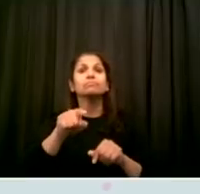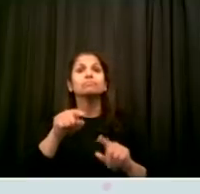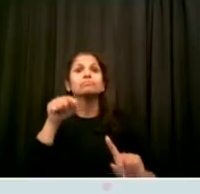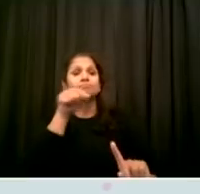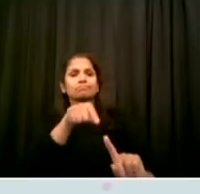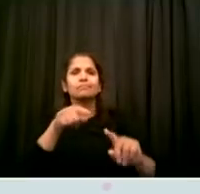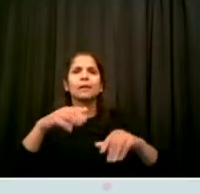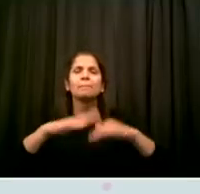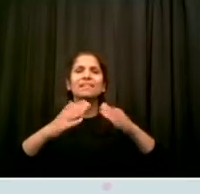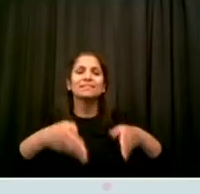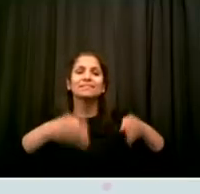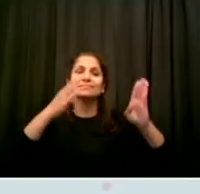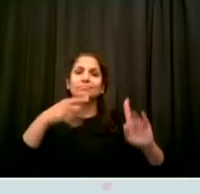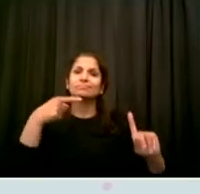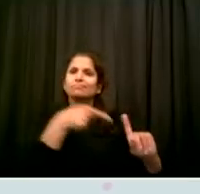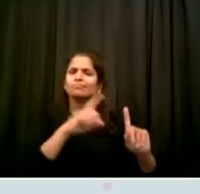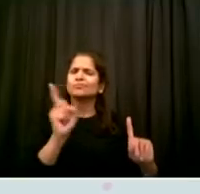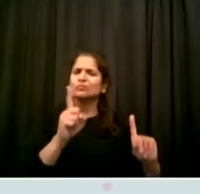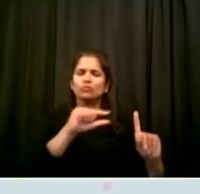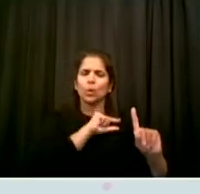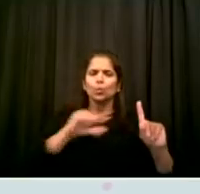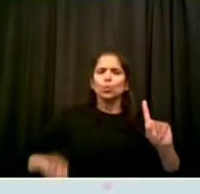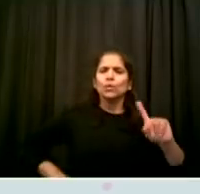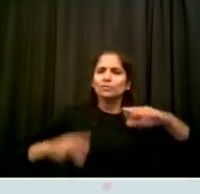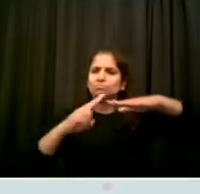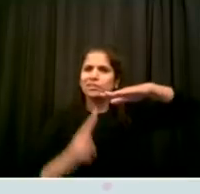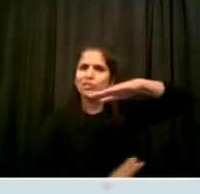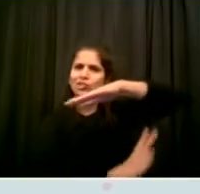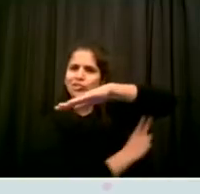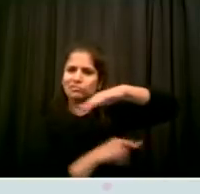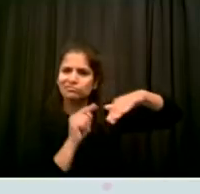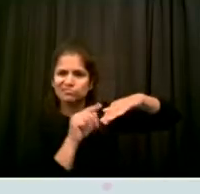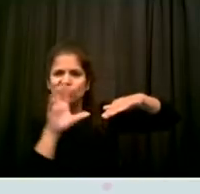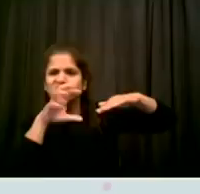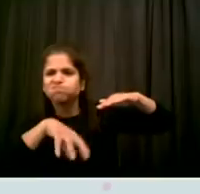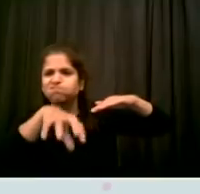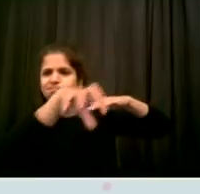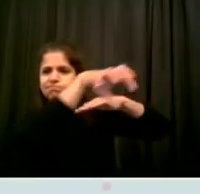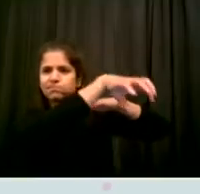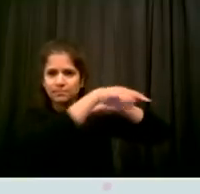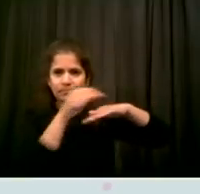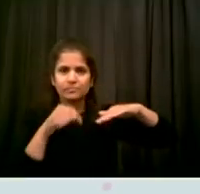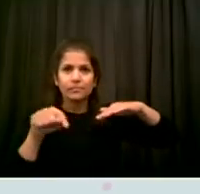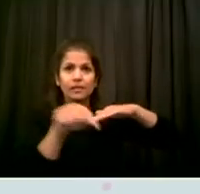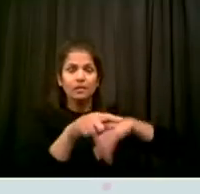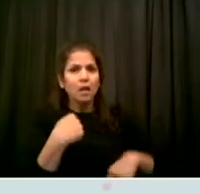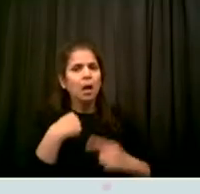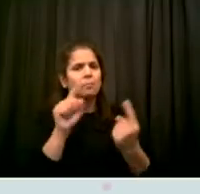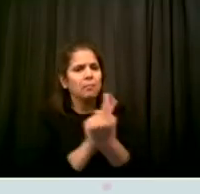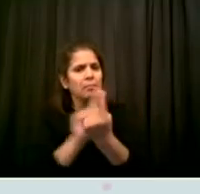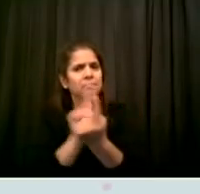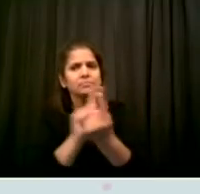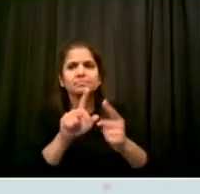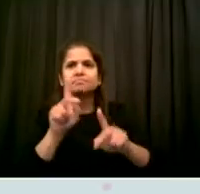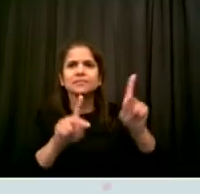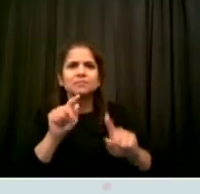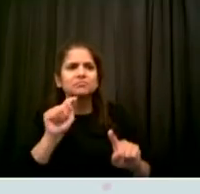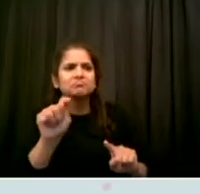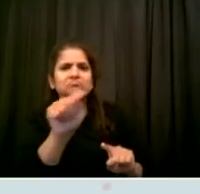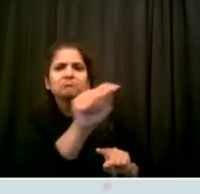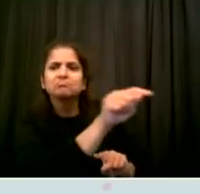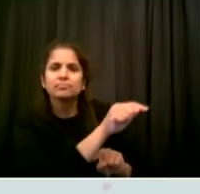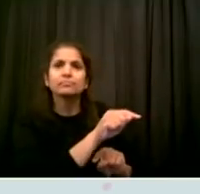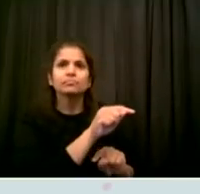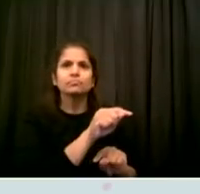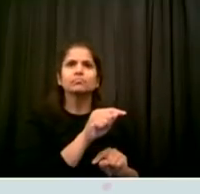so much to keep neighborhoods safe. I talked to a lot of the residents of Queensbridge houses, largest public housing development in the